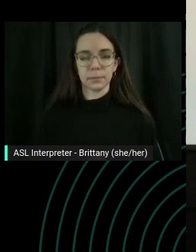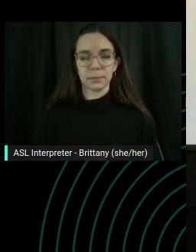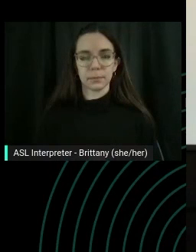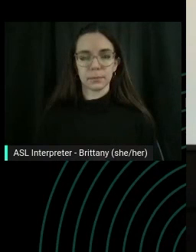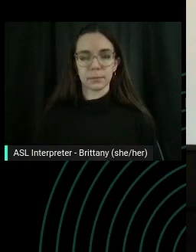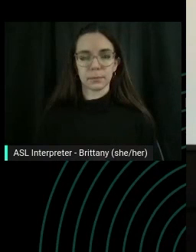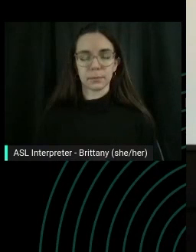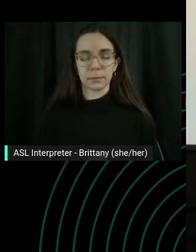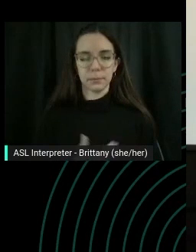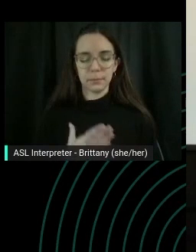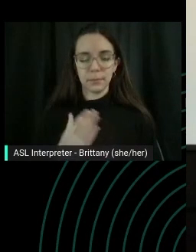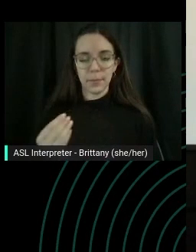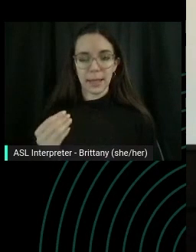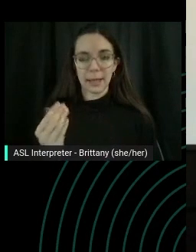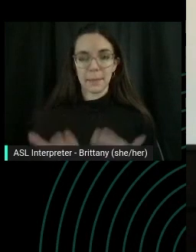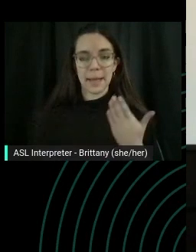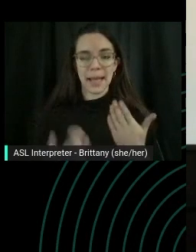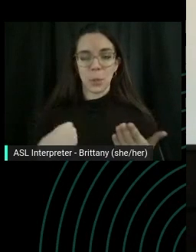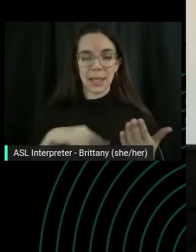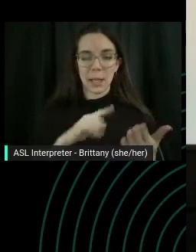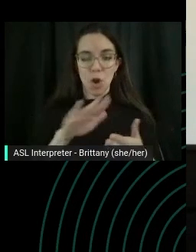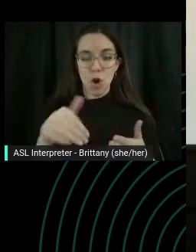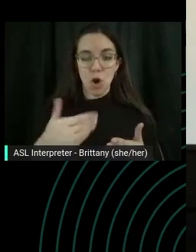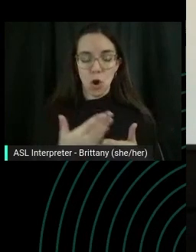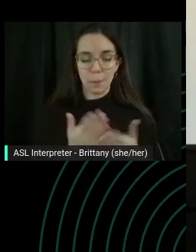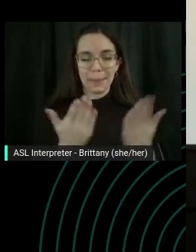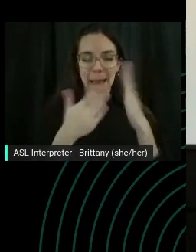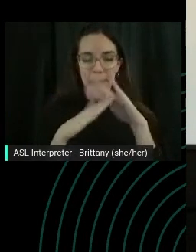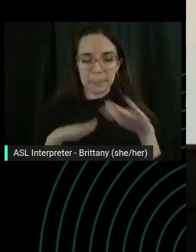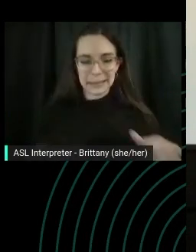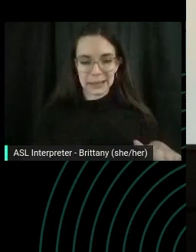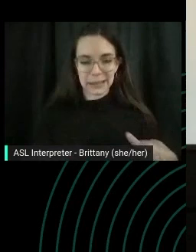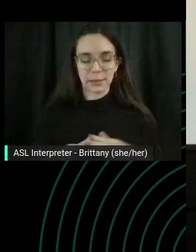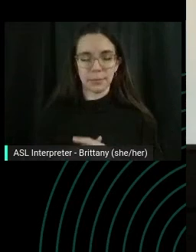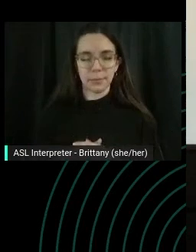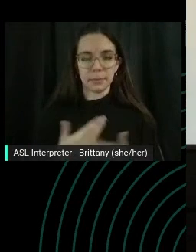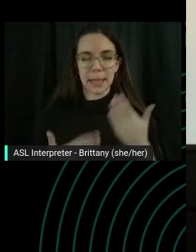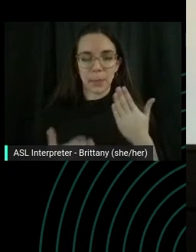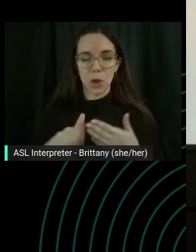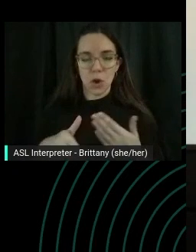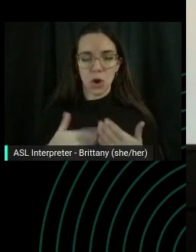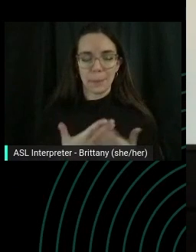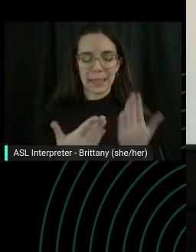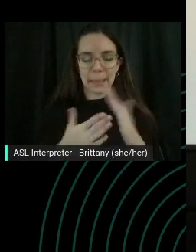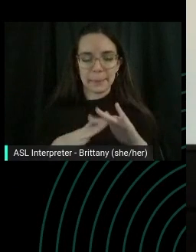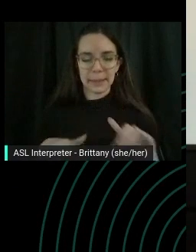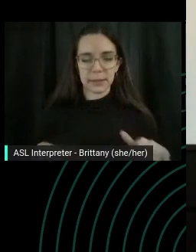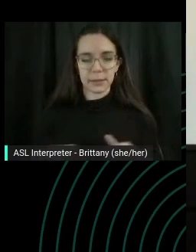And may we all be at peace. May we all be at peace.